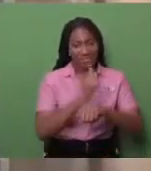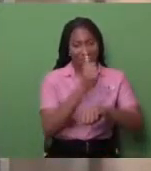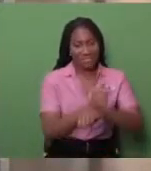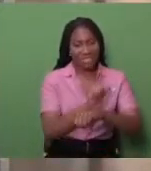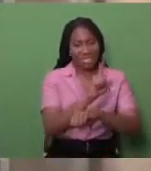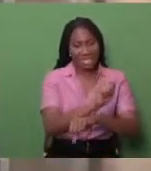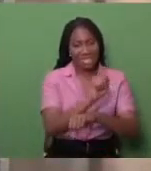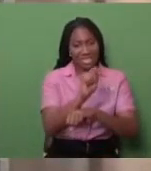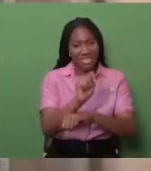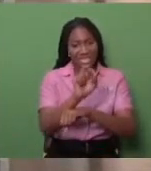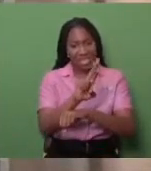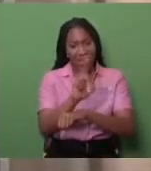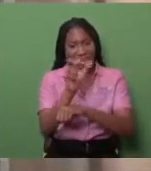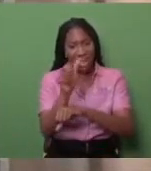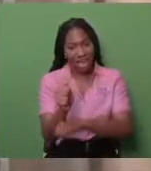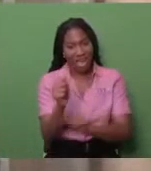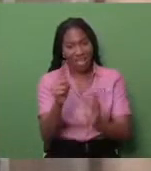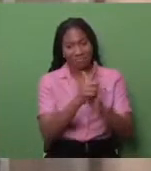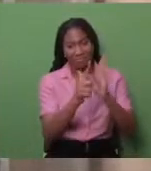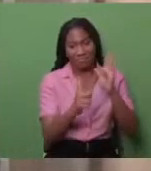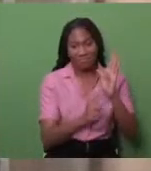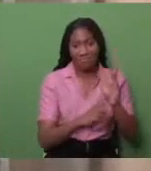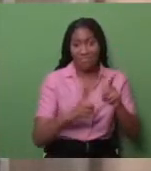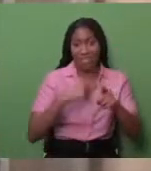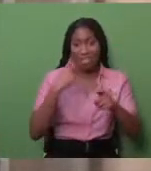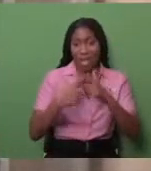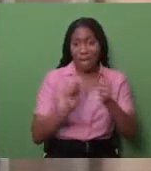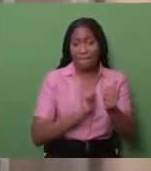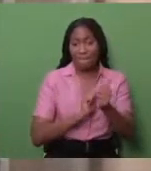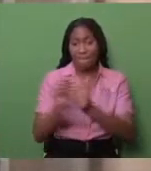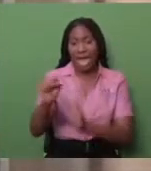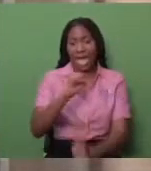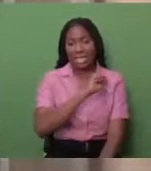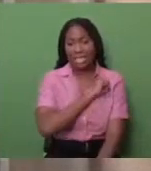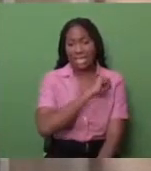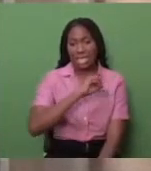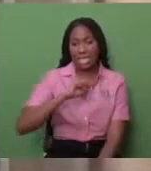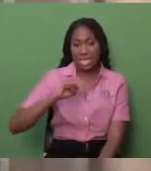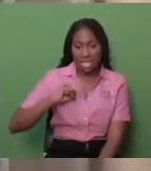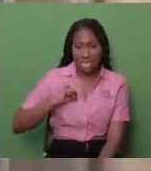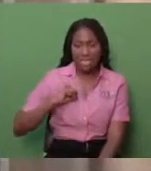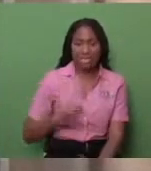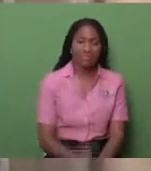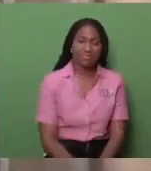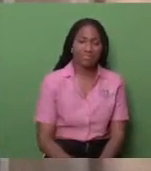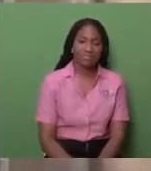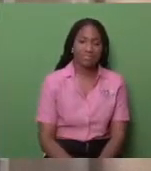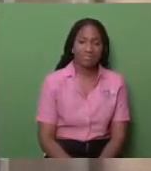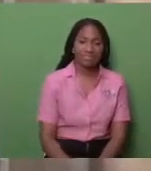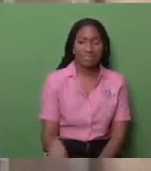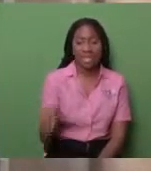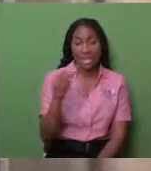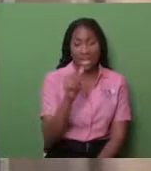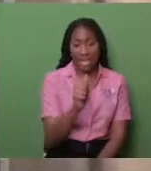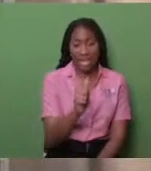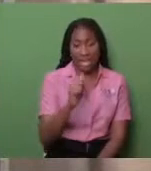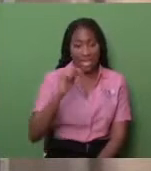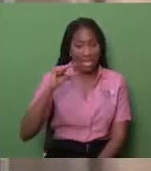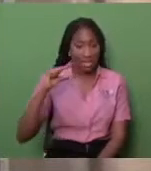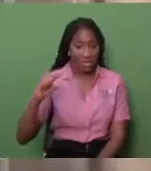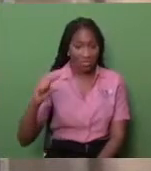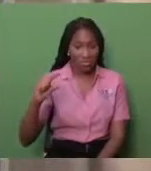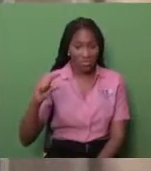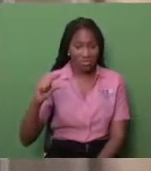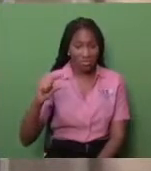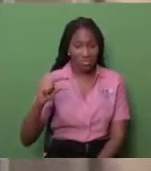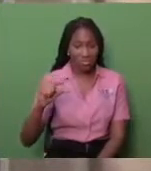paper of this House, which was passed in the Senate with a simple majority. The Attorney General and Cabinet have a passion for removing constitutional